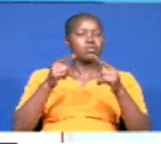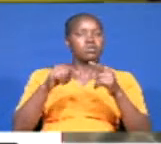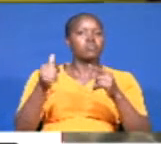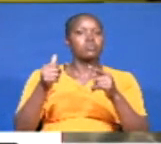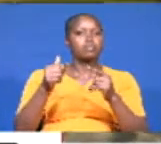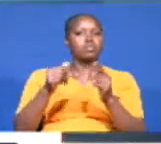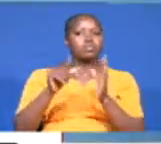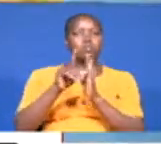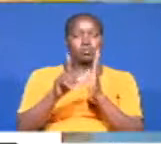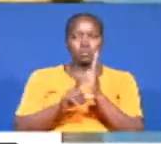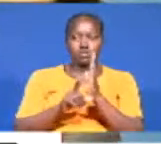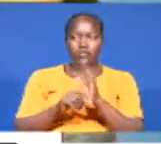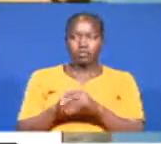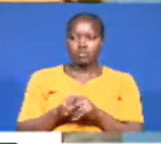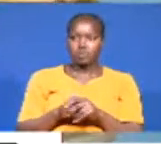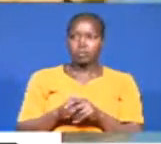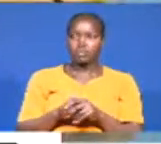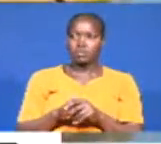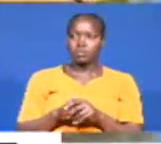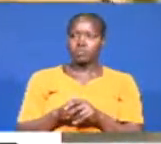huo.